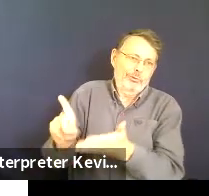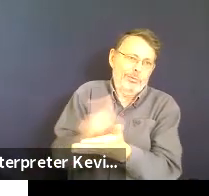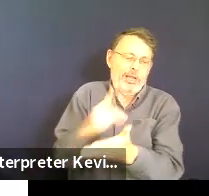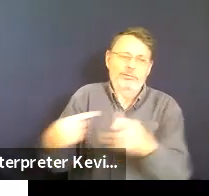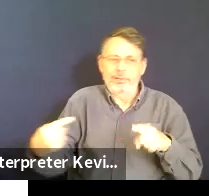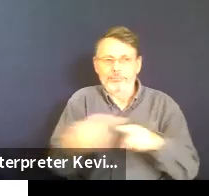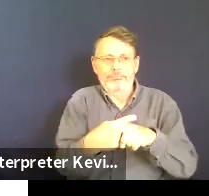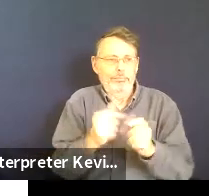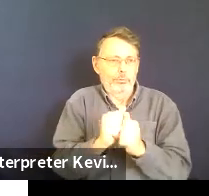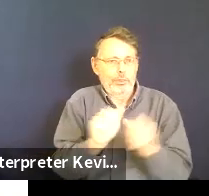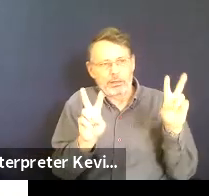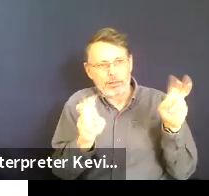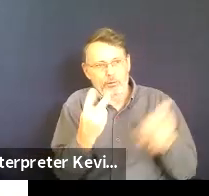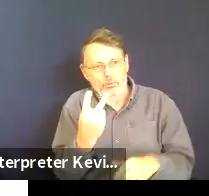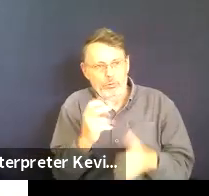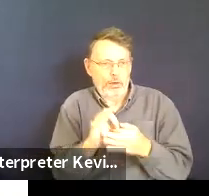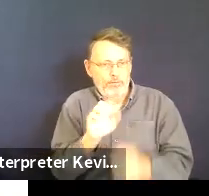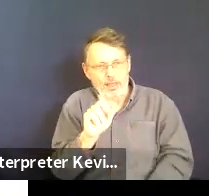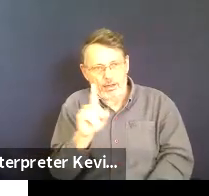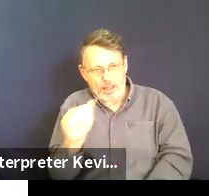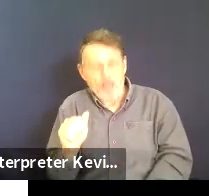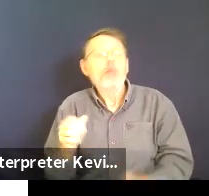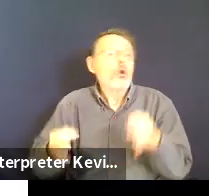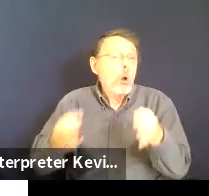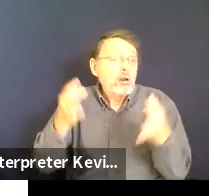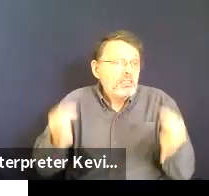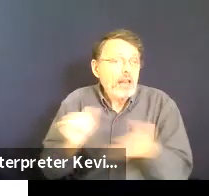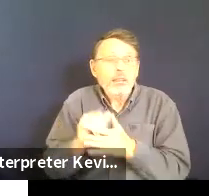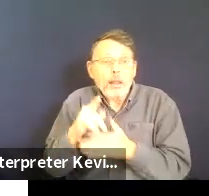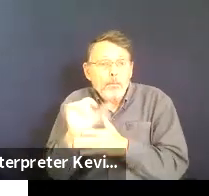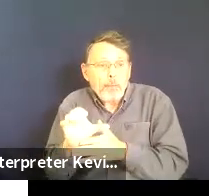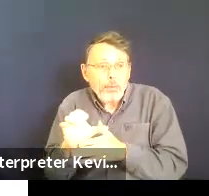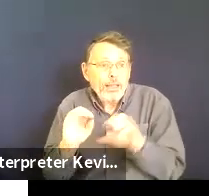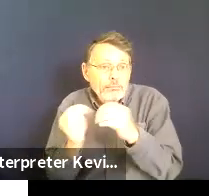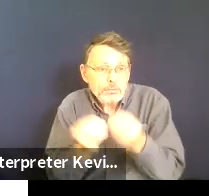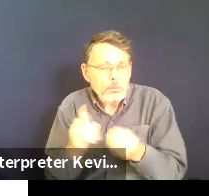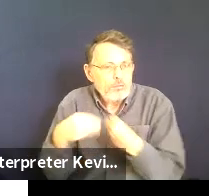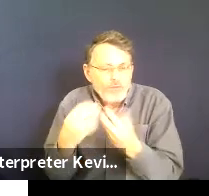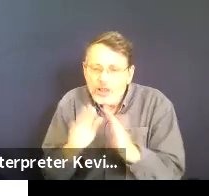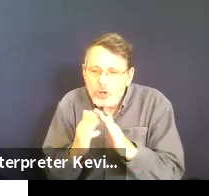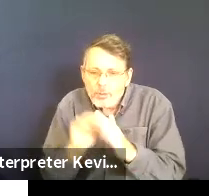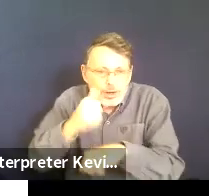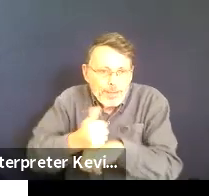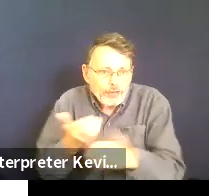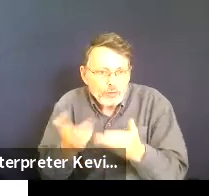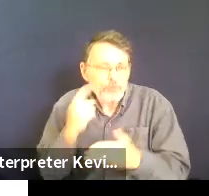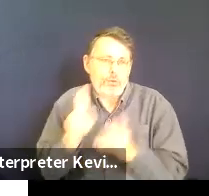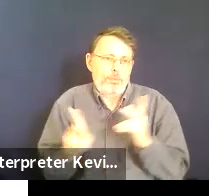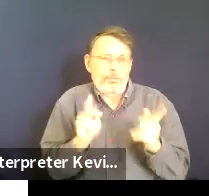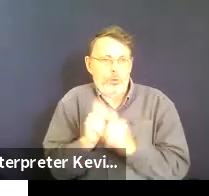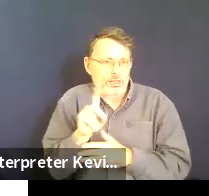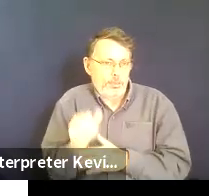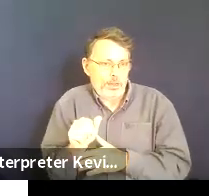II of the ADA. The court held that public entities must provide community-based services to people with disabilities when